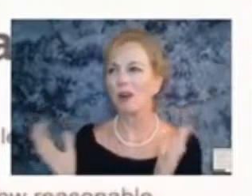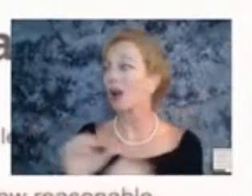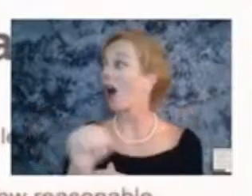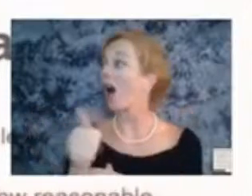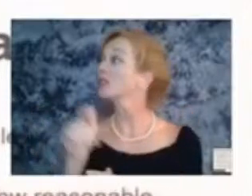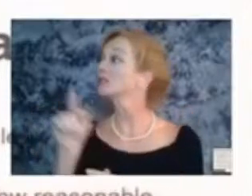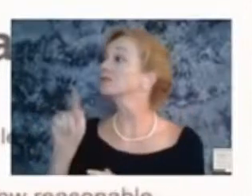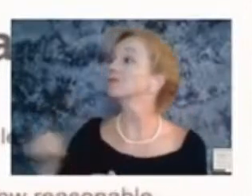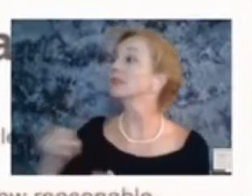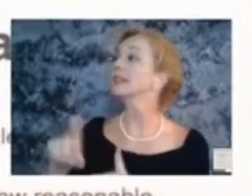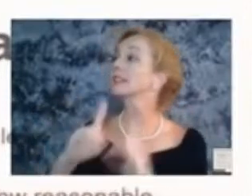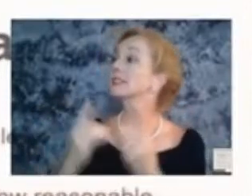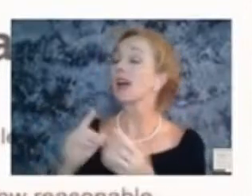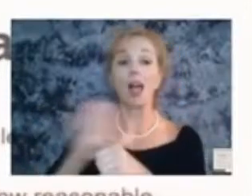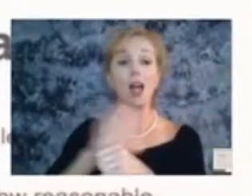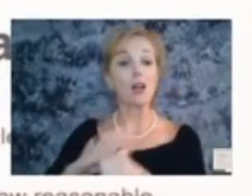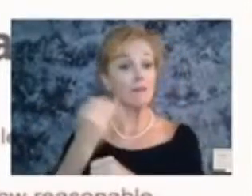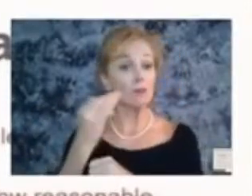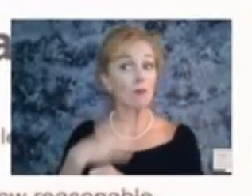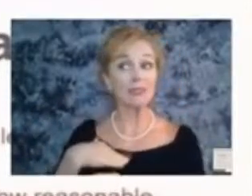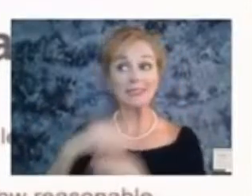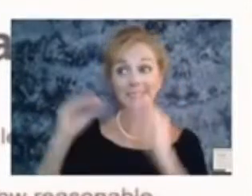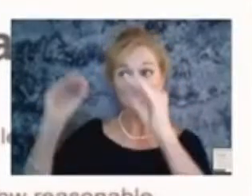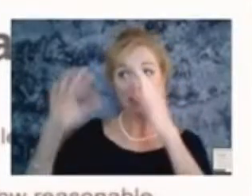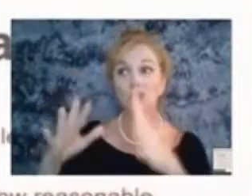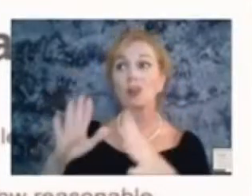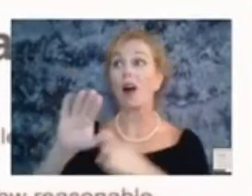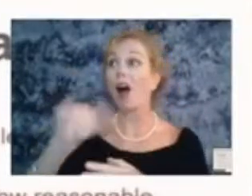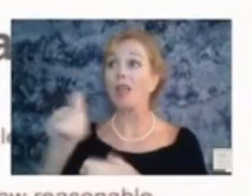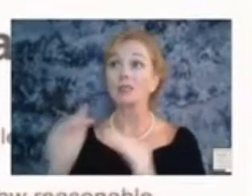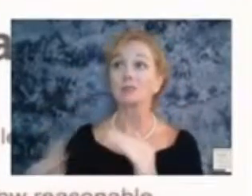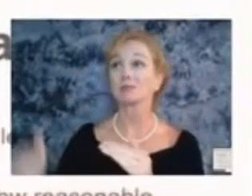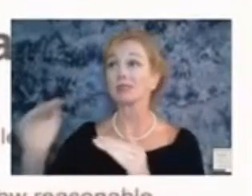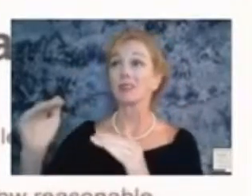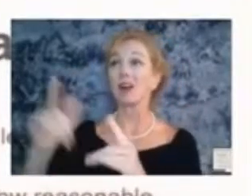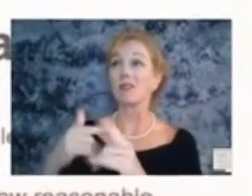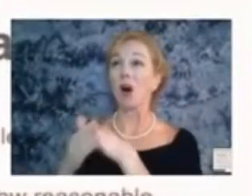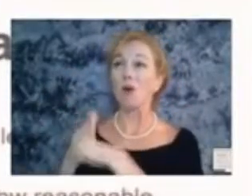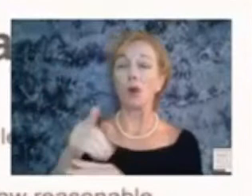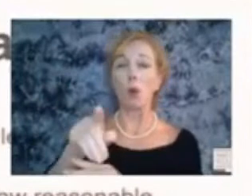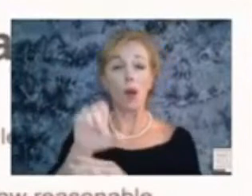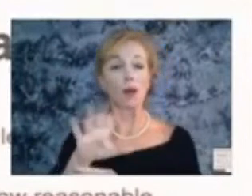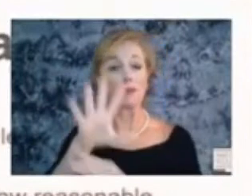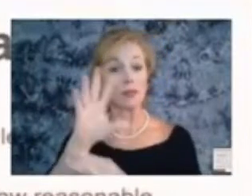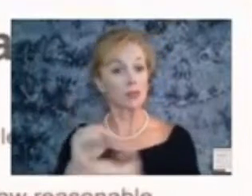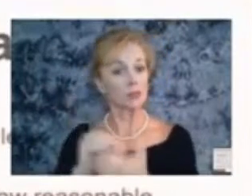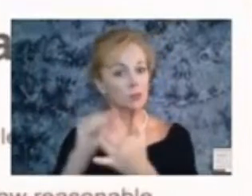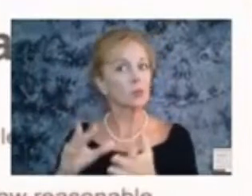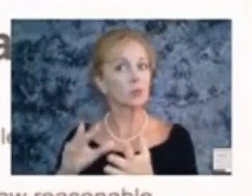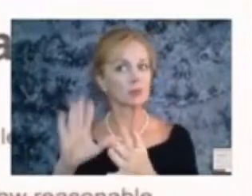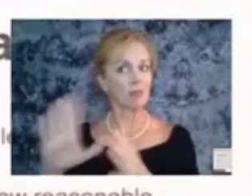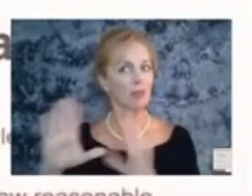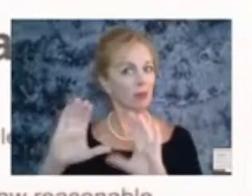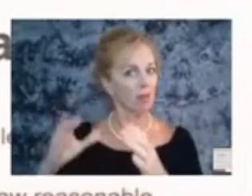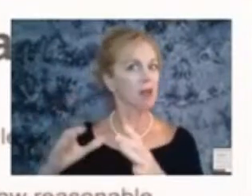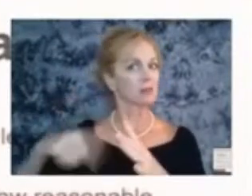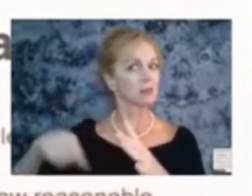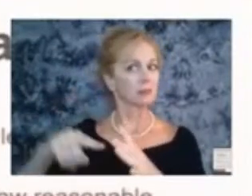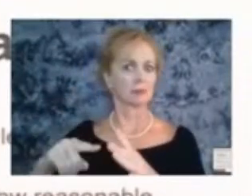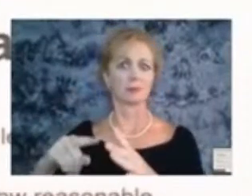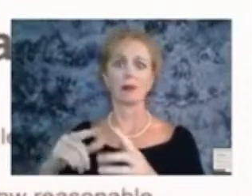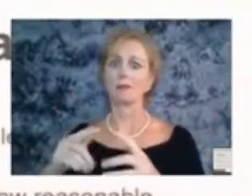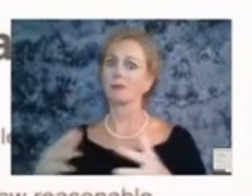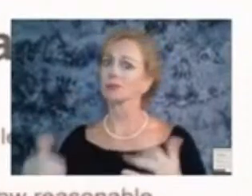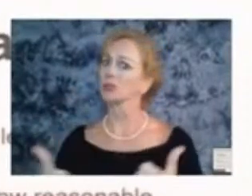area where if you have a teacher at the secondary level who has over 150 students assigned to them, this is incredibly